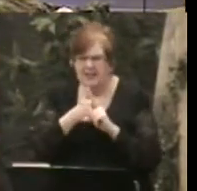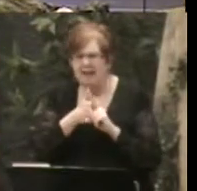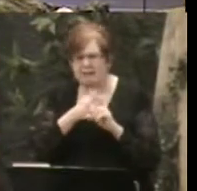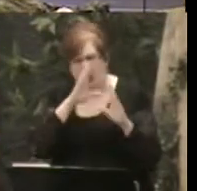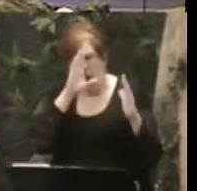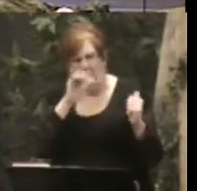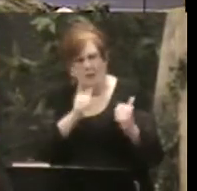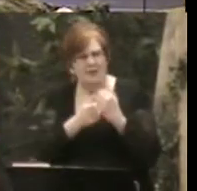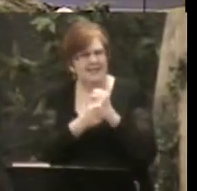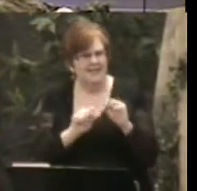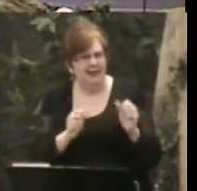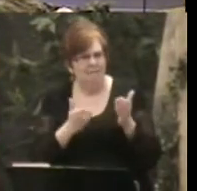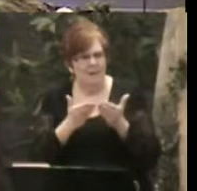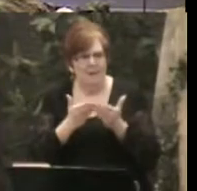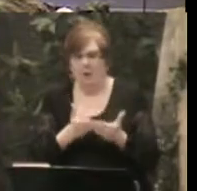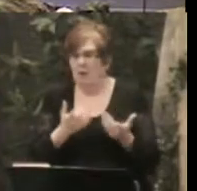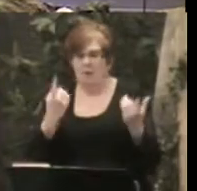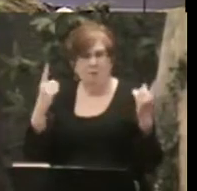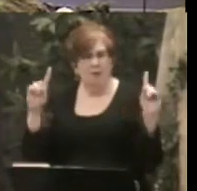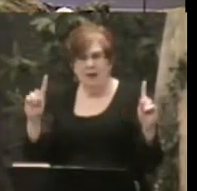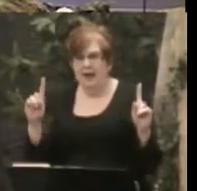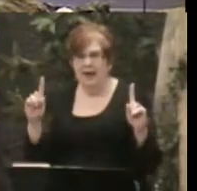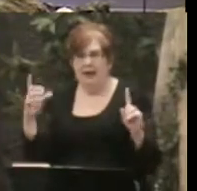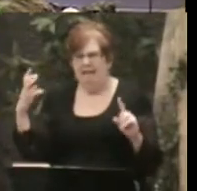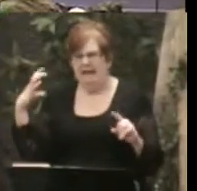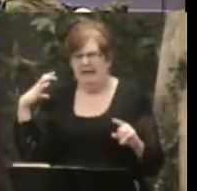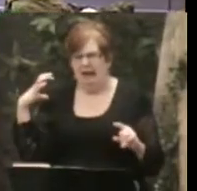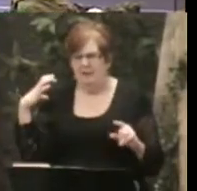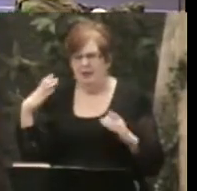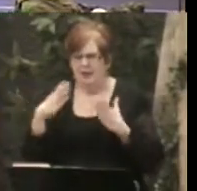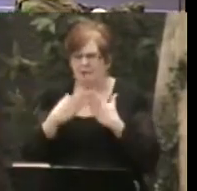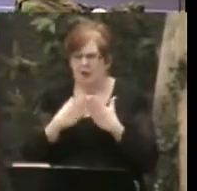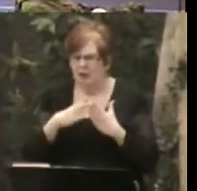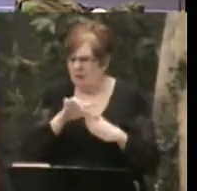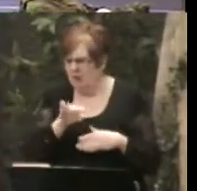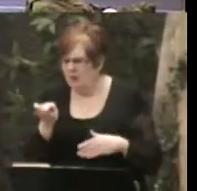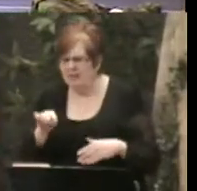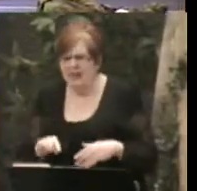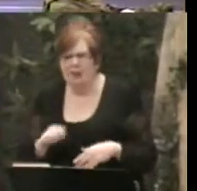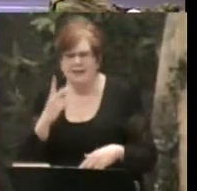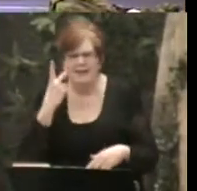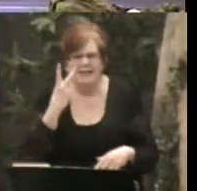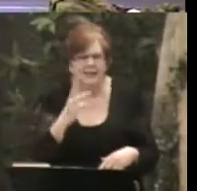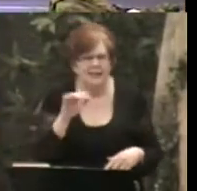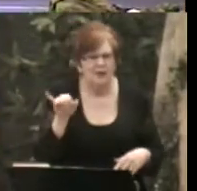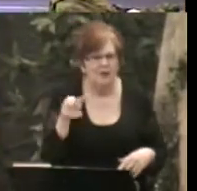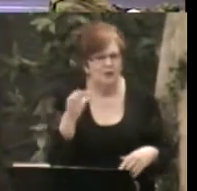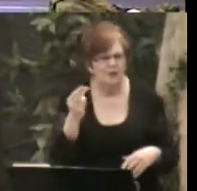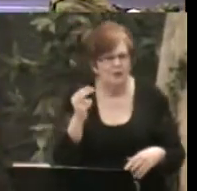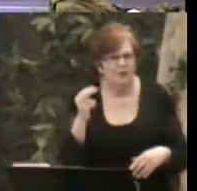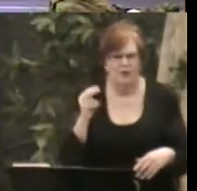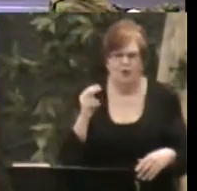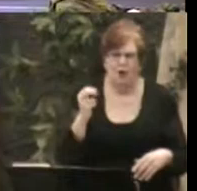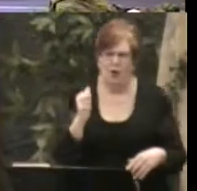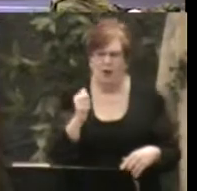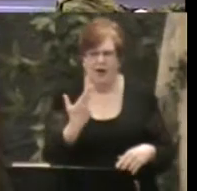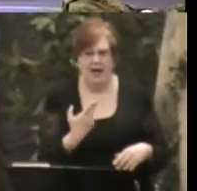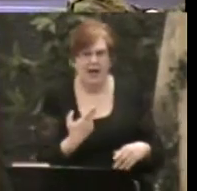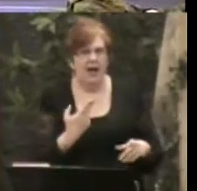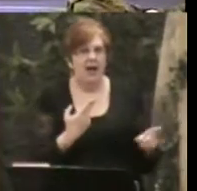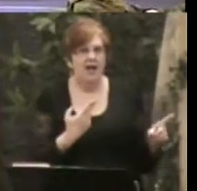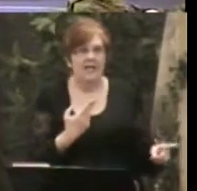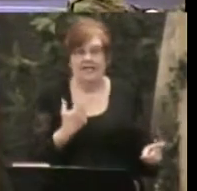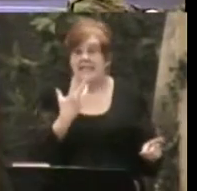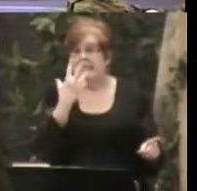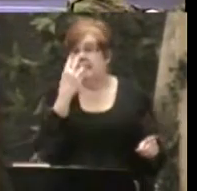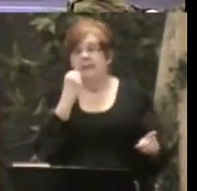boat. That doesn't work. The captain of the ship goes down to the hold where Jonah is, inexplicably